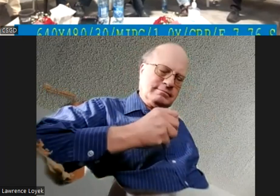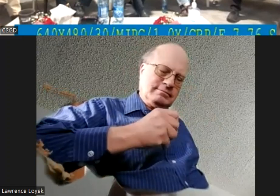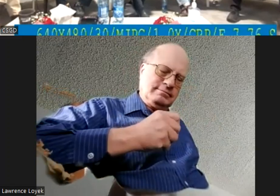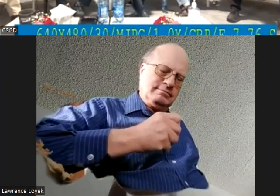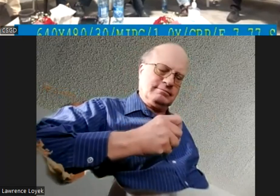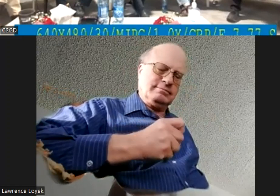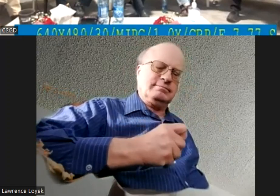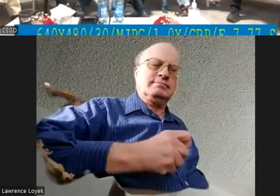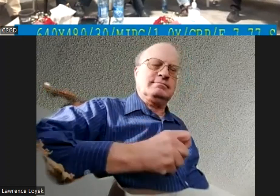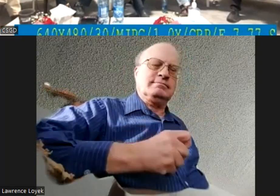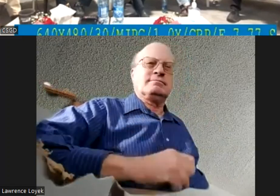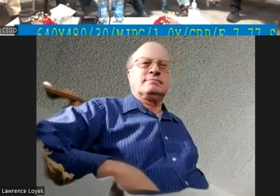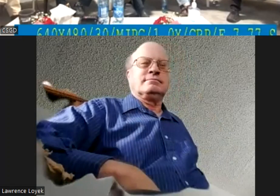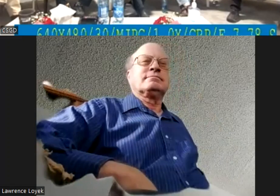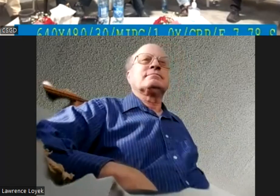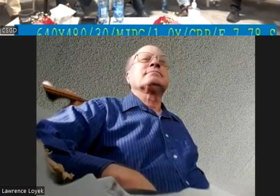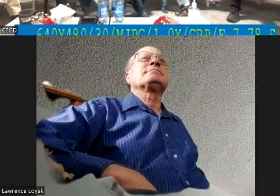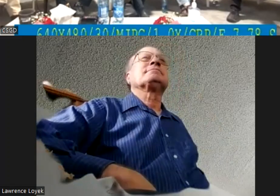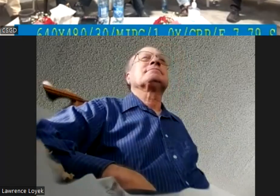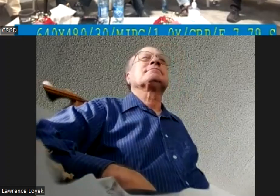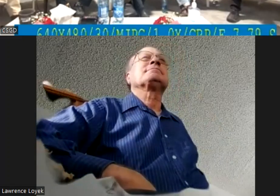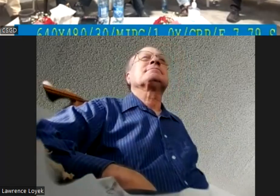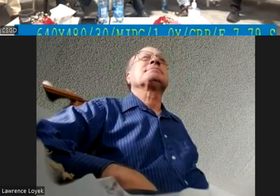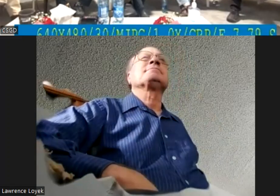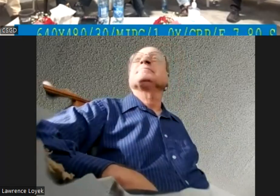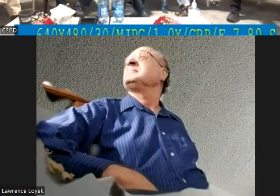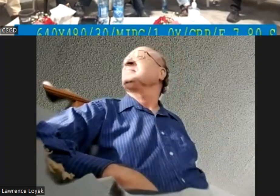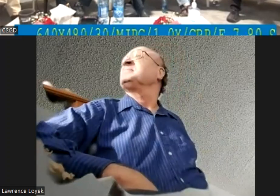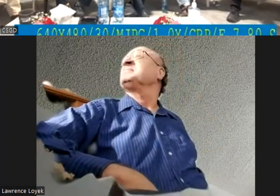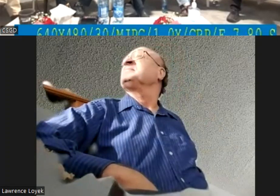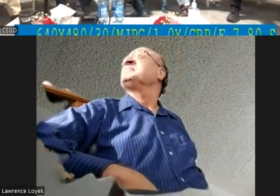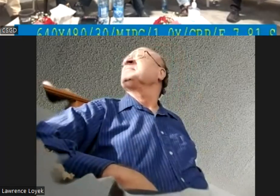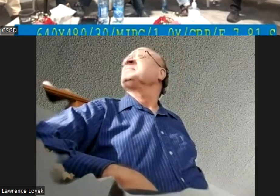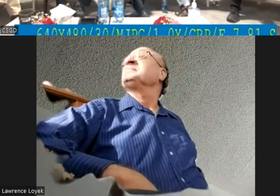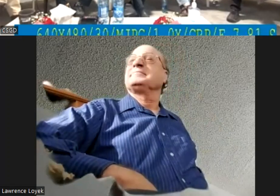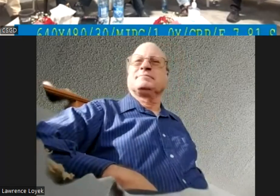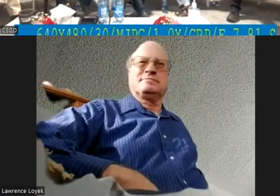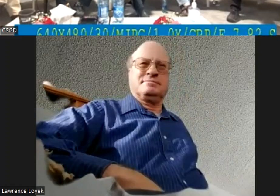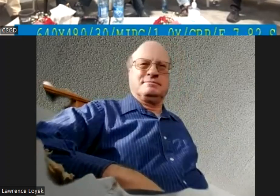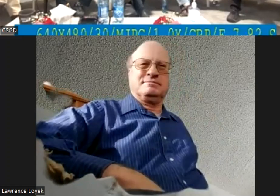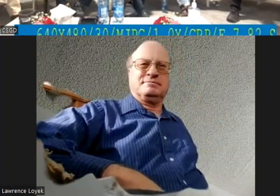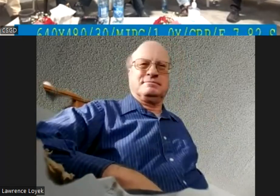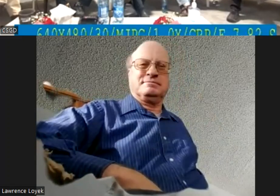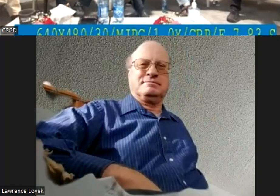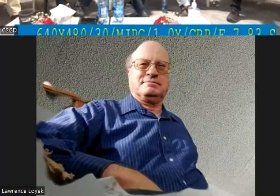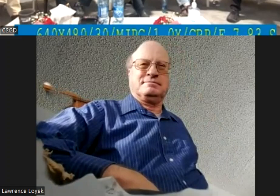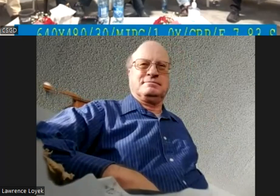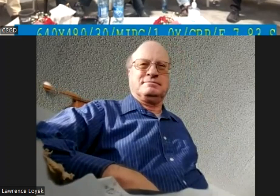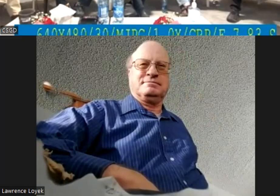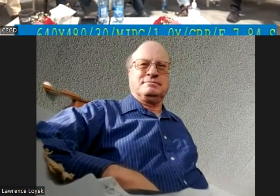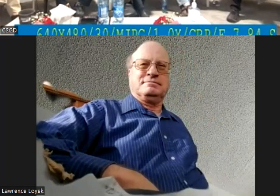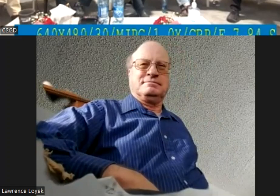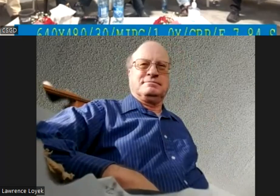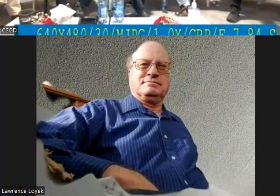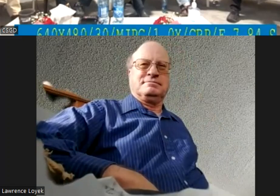come here with open minds and open hearts and a vulnerability that is an incredible model